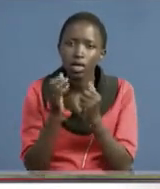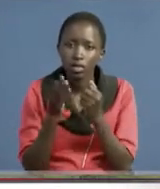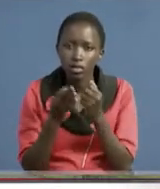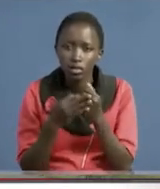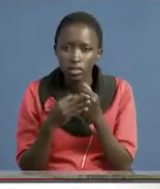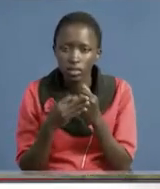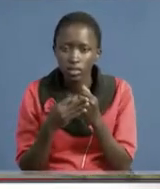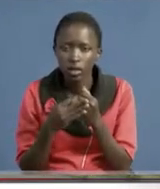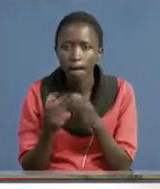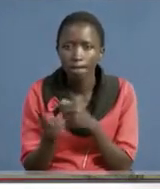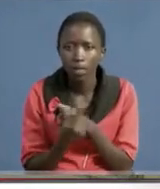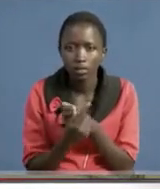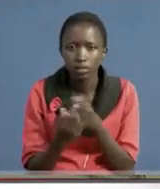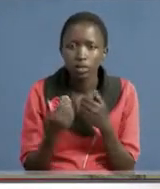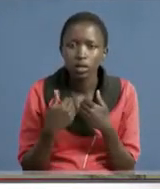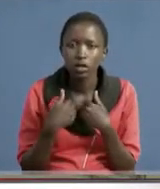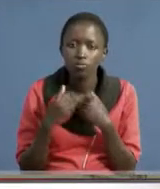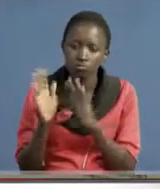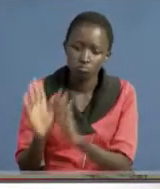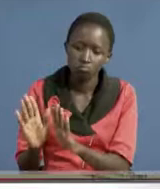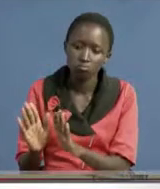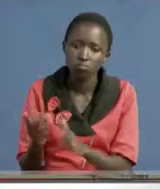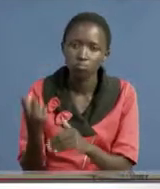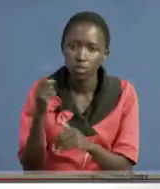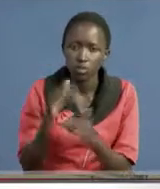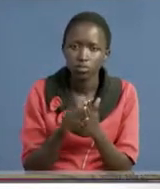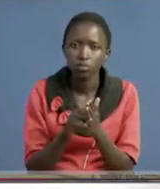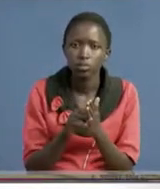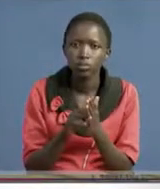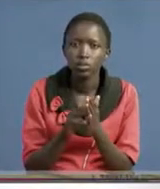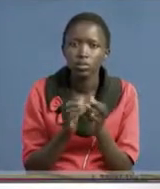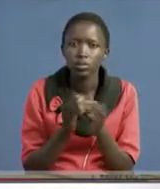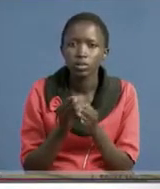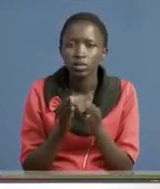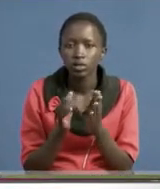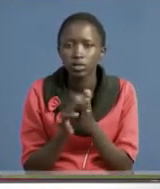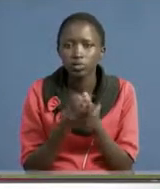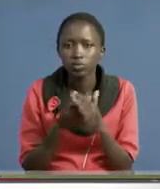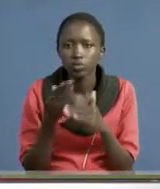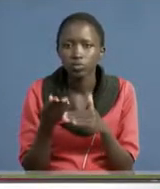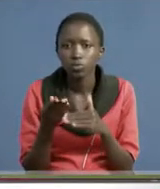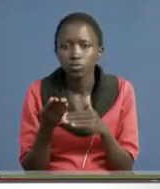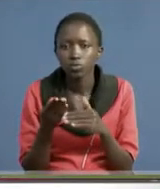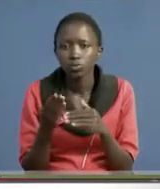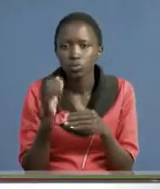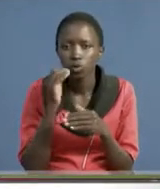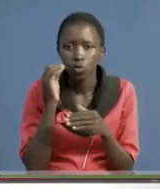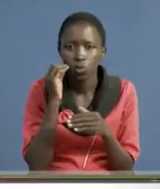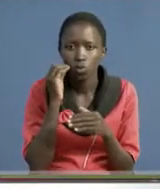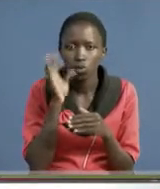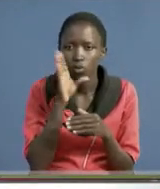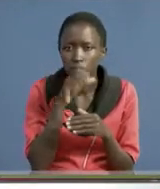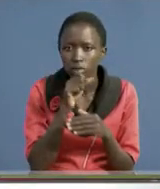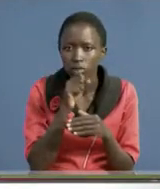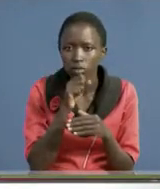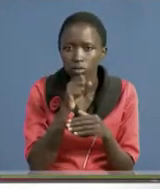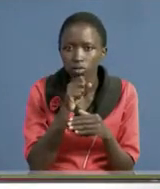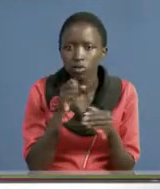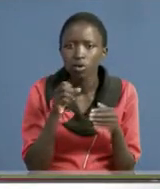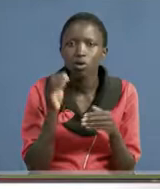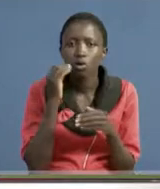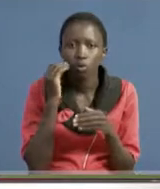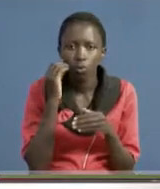unless she has abandoned to come and update. If she, like, for example, delivered at home, she'll miss for home